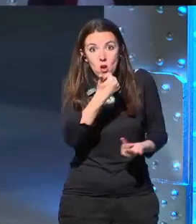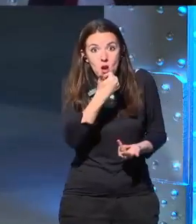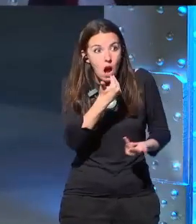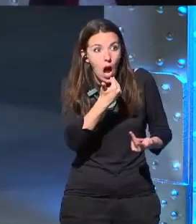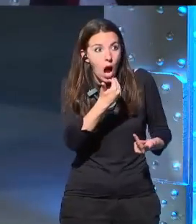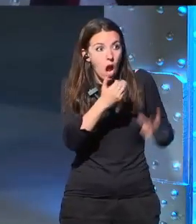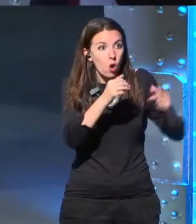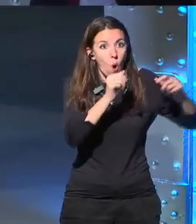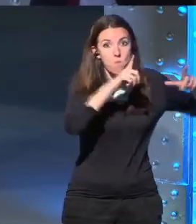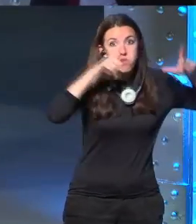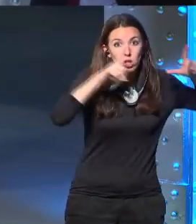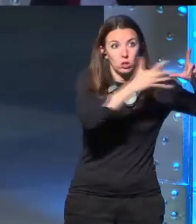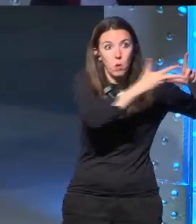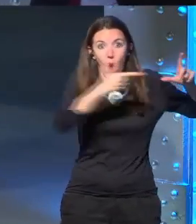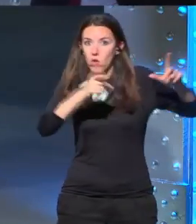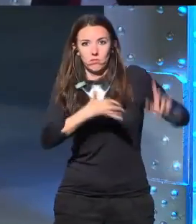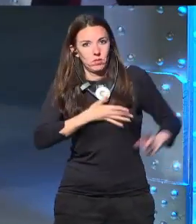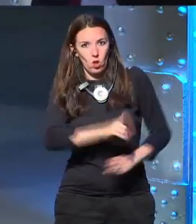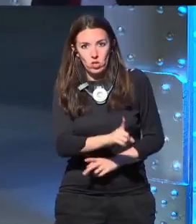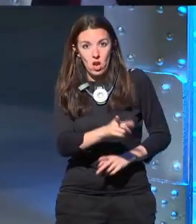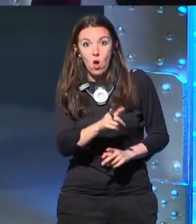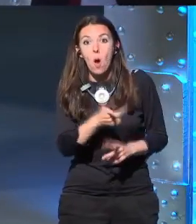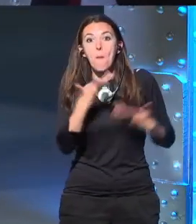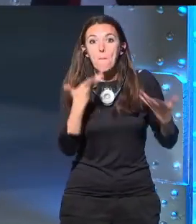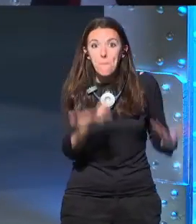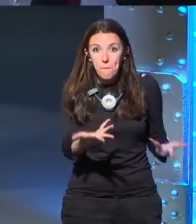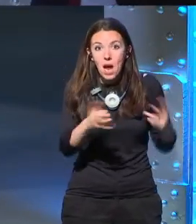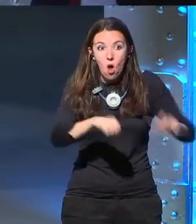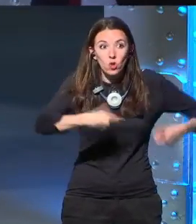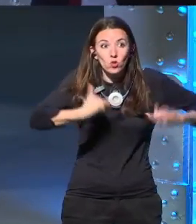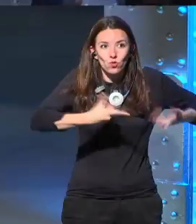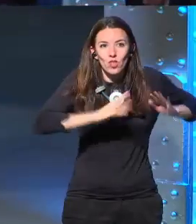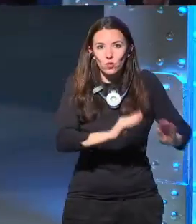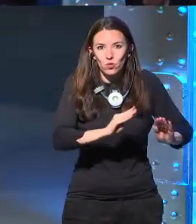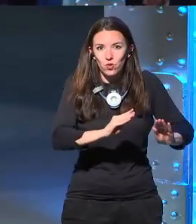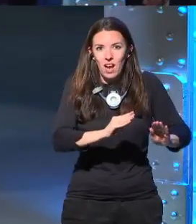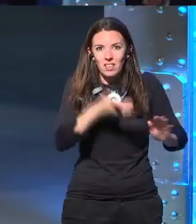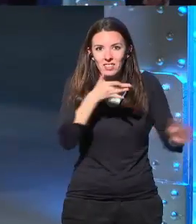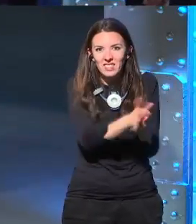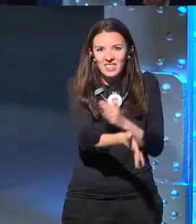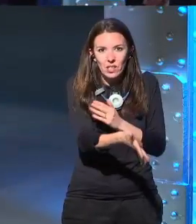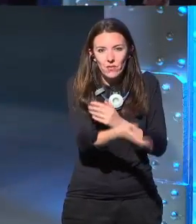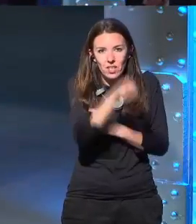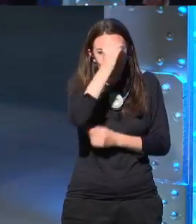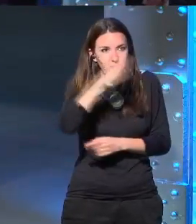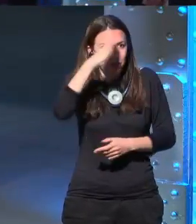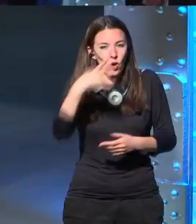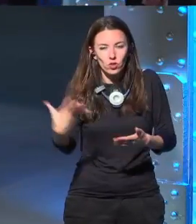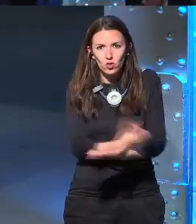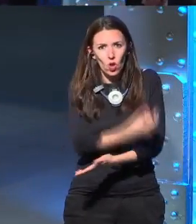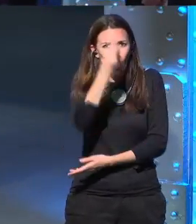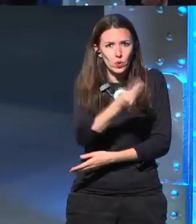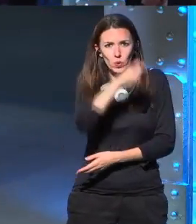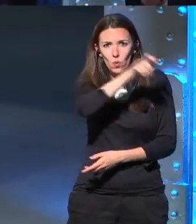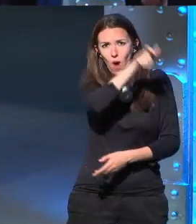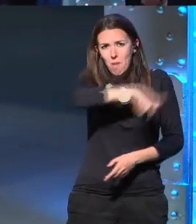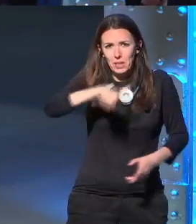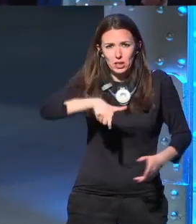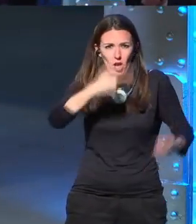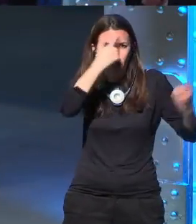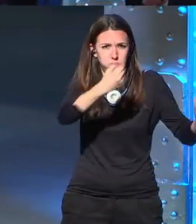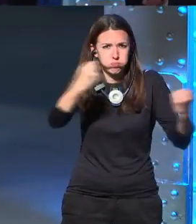speak at his presentation, so that's great. But he's a great person because he has